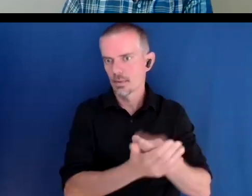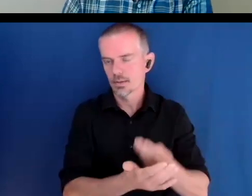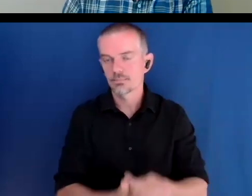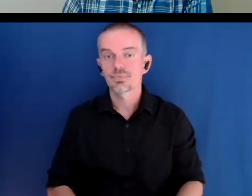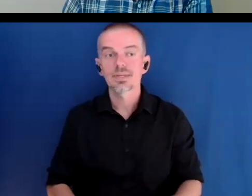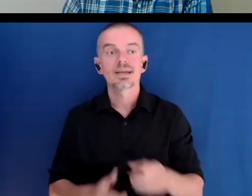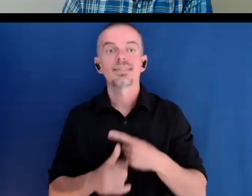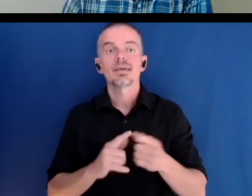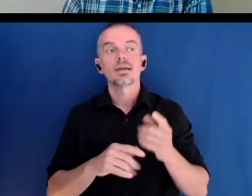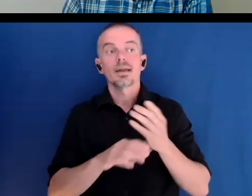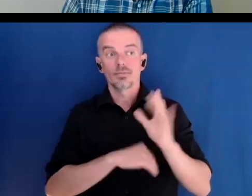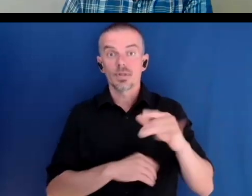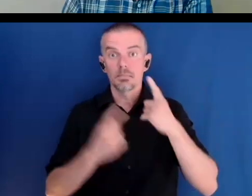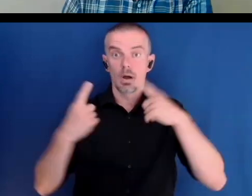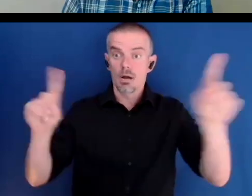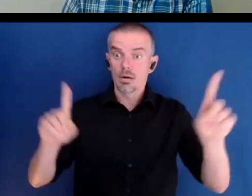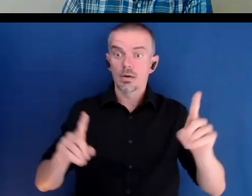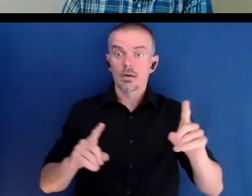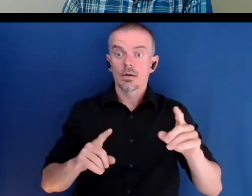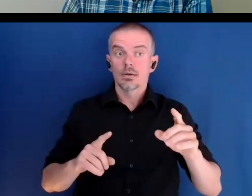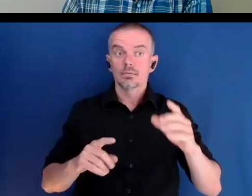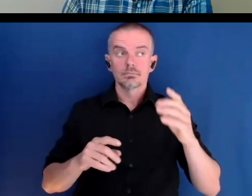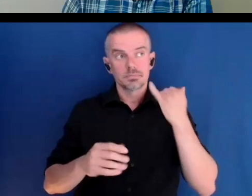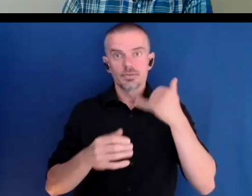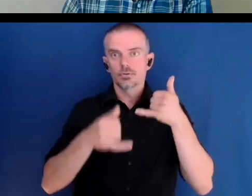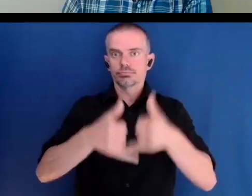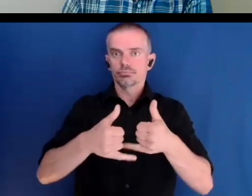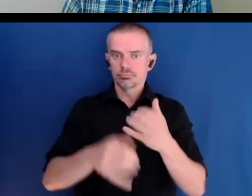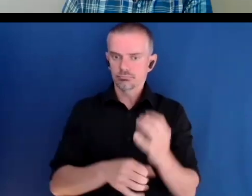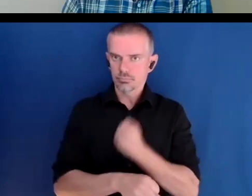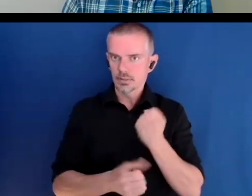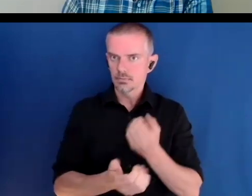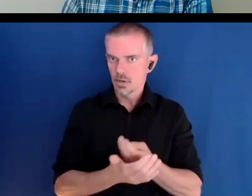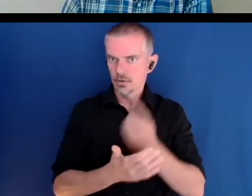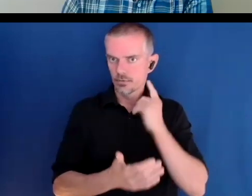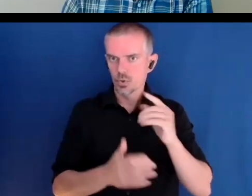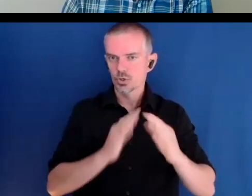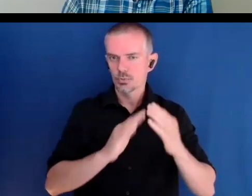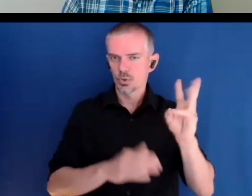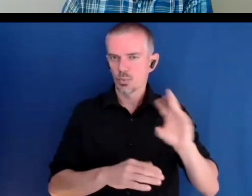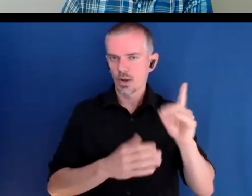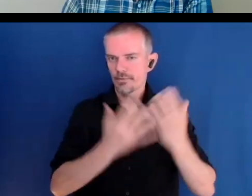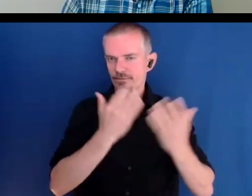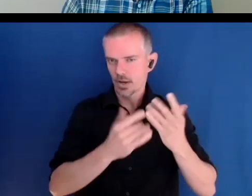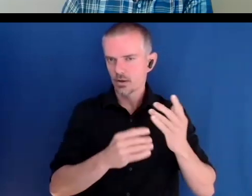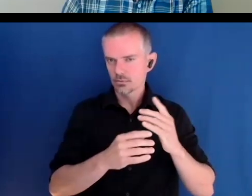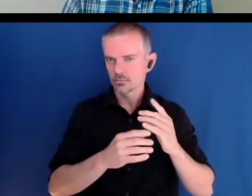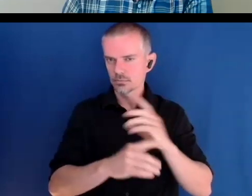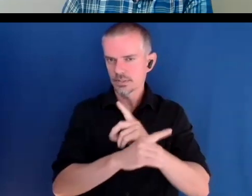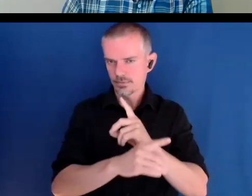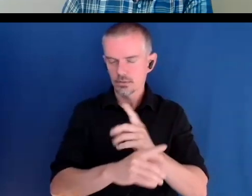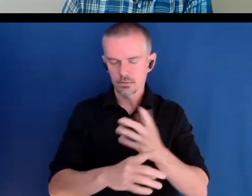the other side of it. So say you're then awarded a community wildfire defense grant, is a set of administrators who aren't your